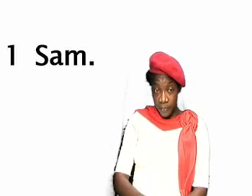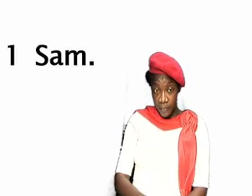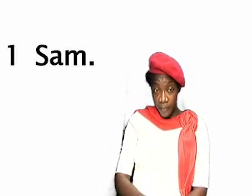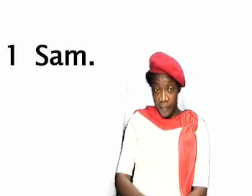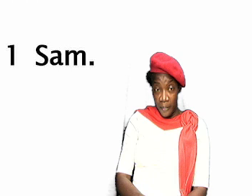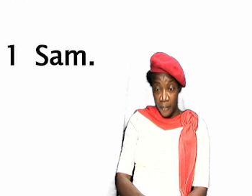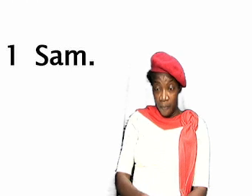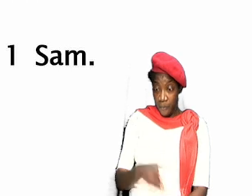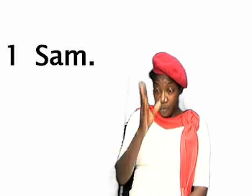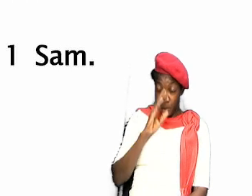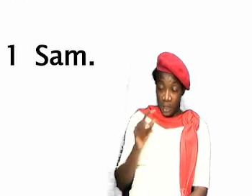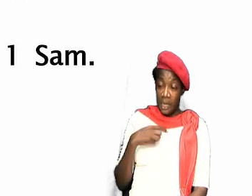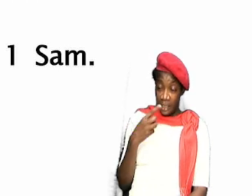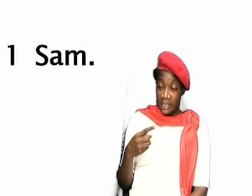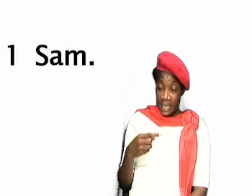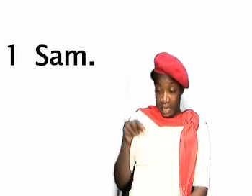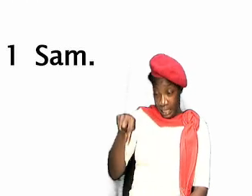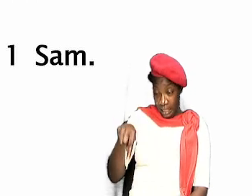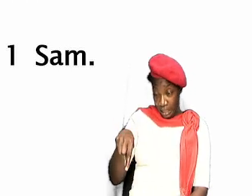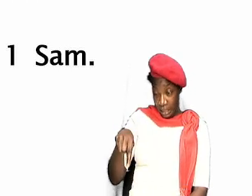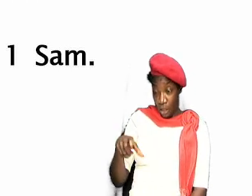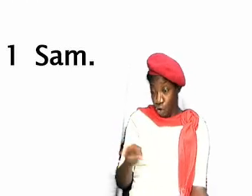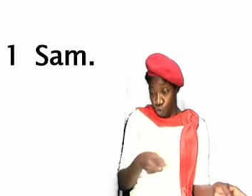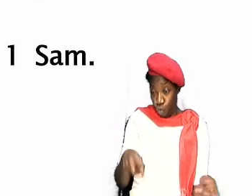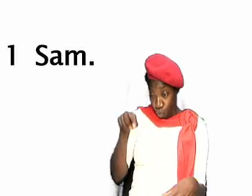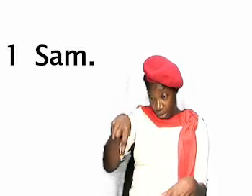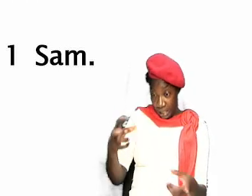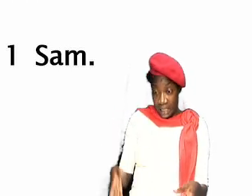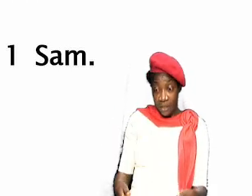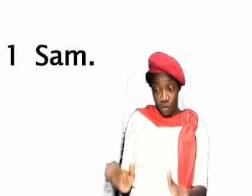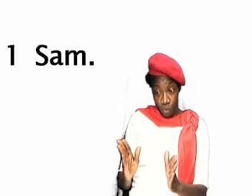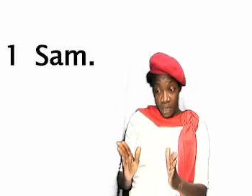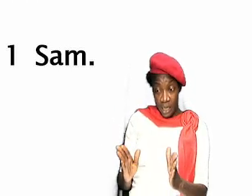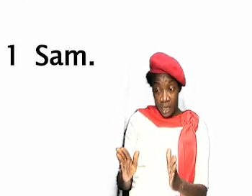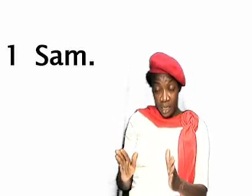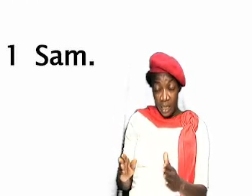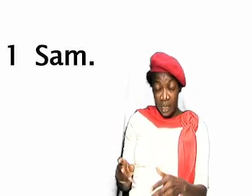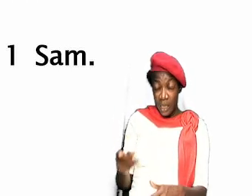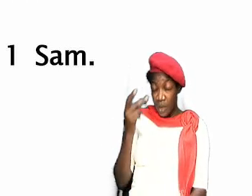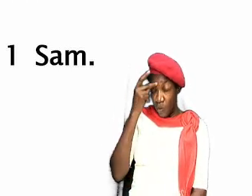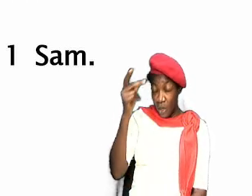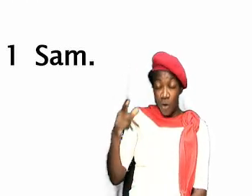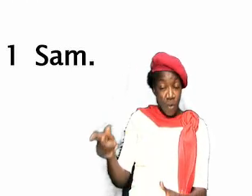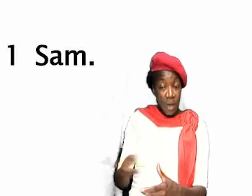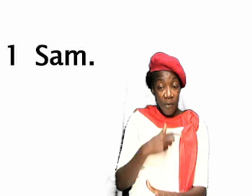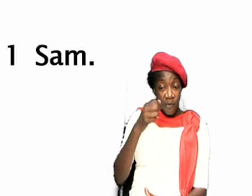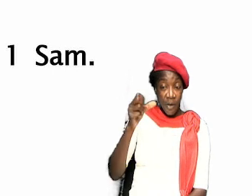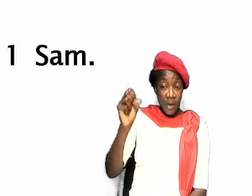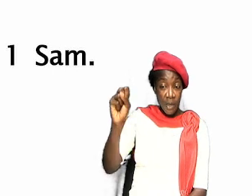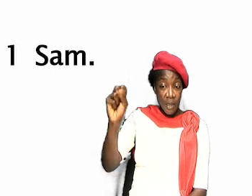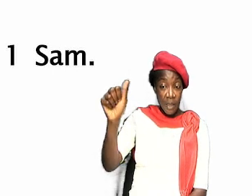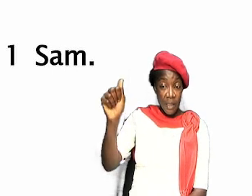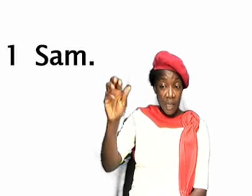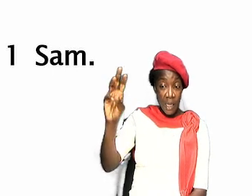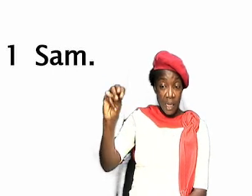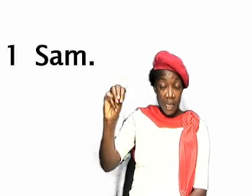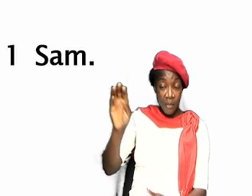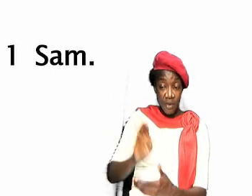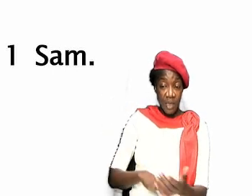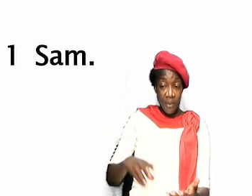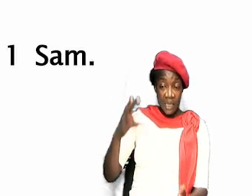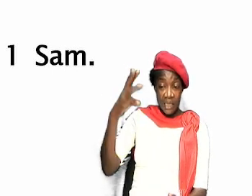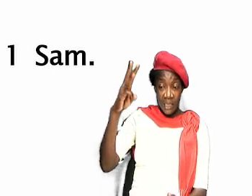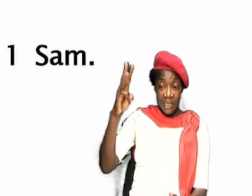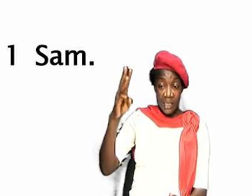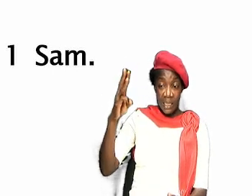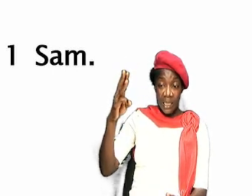But God said, do it this way. So when we look now at 1 Samuel chapter 16, 14